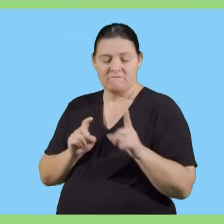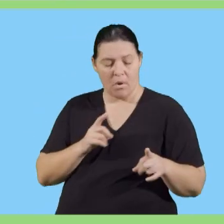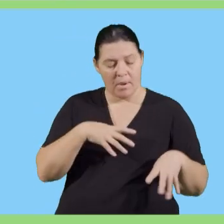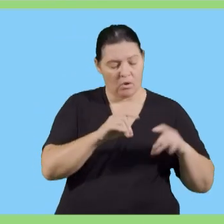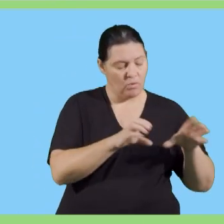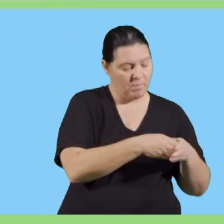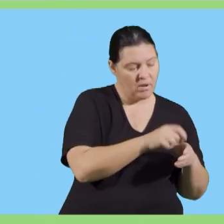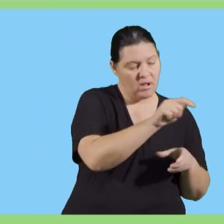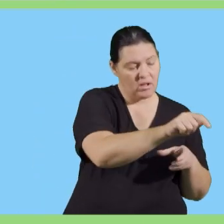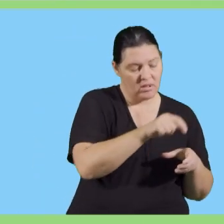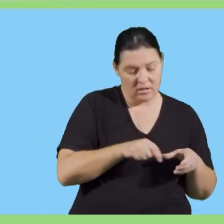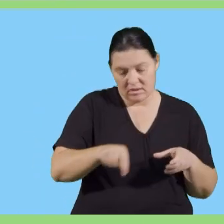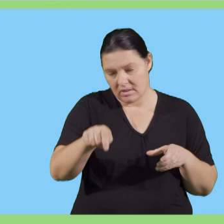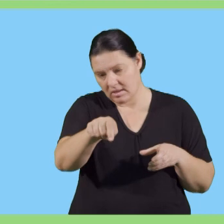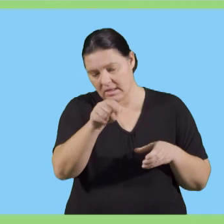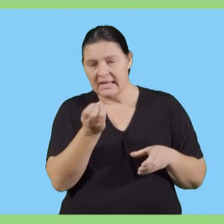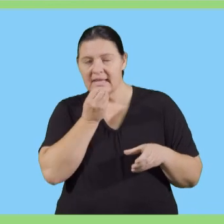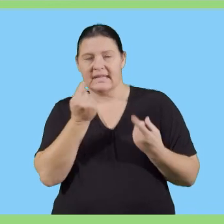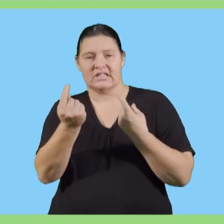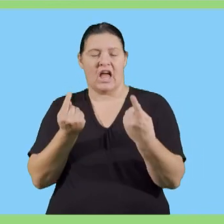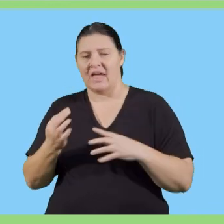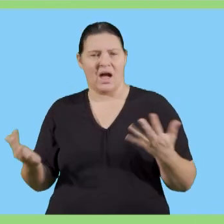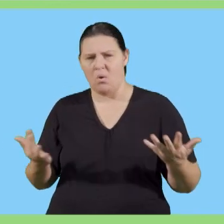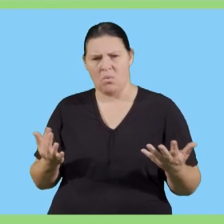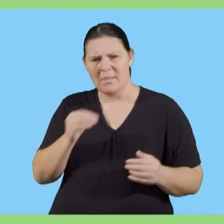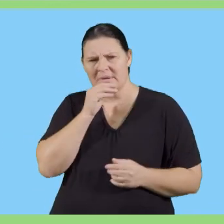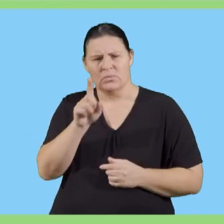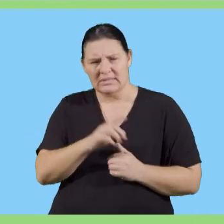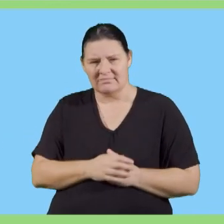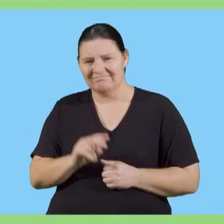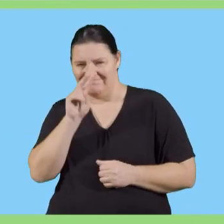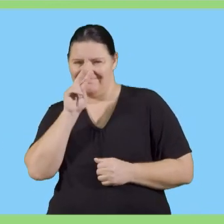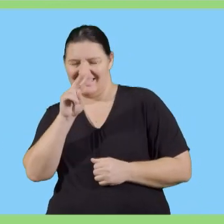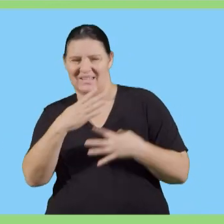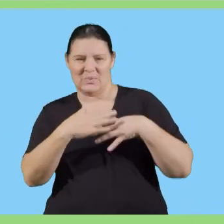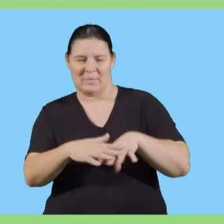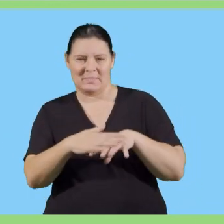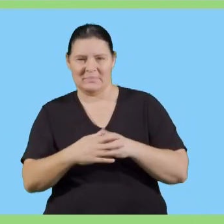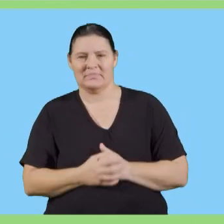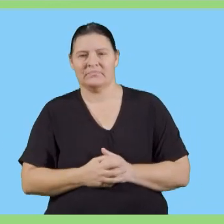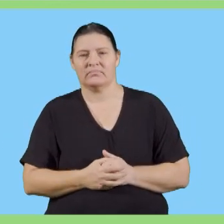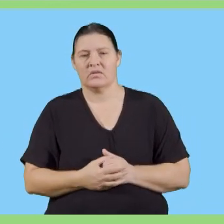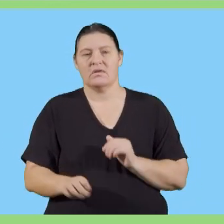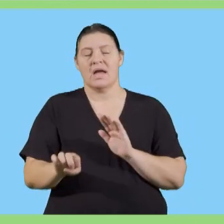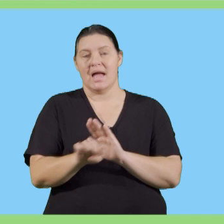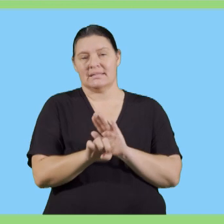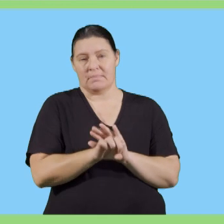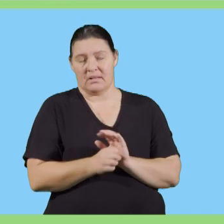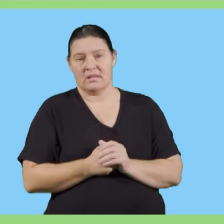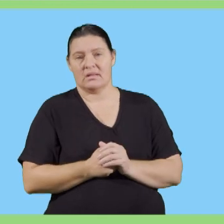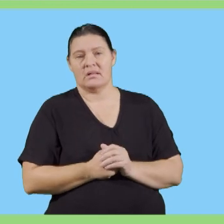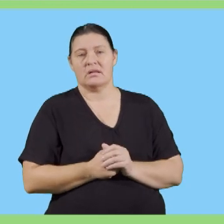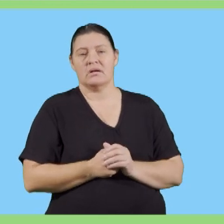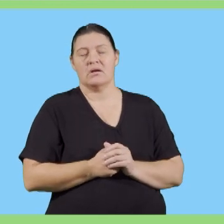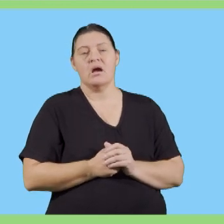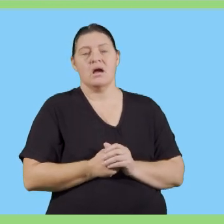this picture. For example, we are going to look at the seaweed over here. This seaweed is eaten by the crab. The crab is